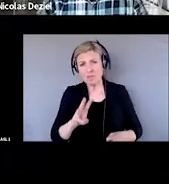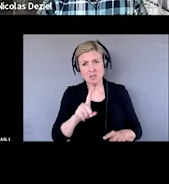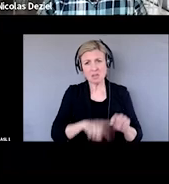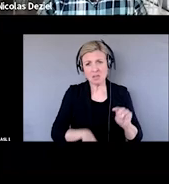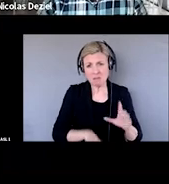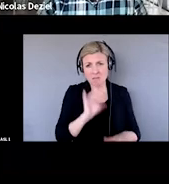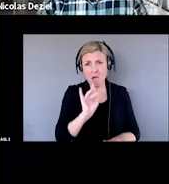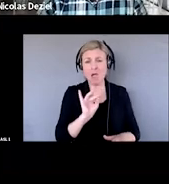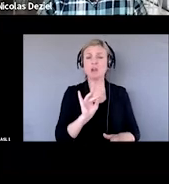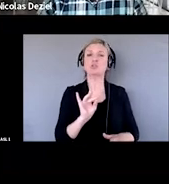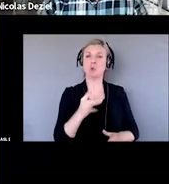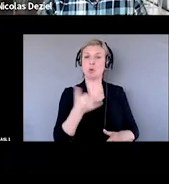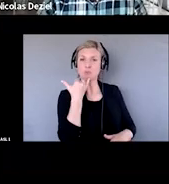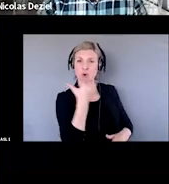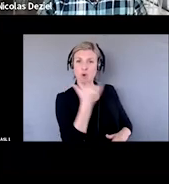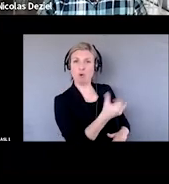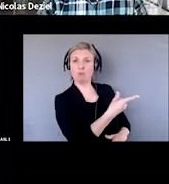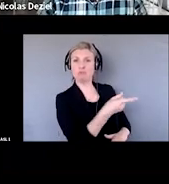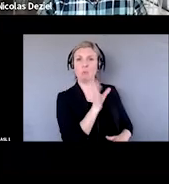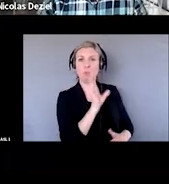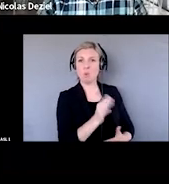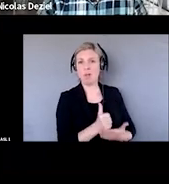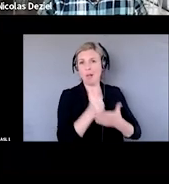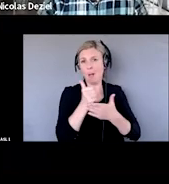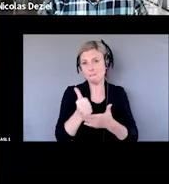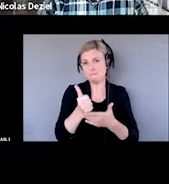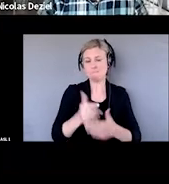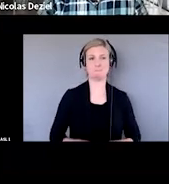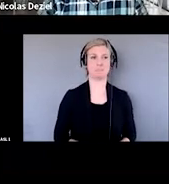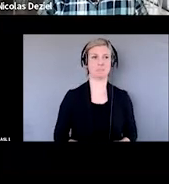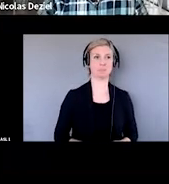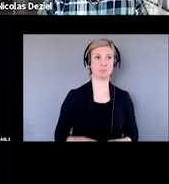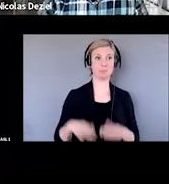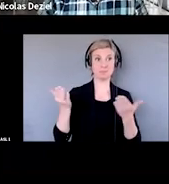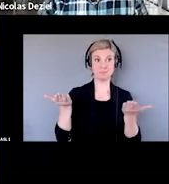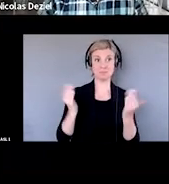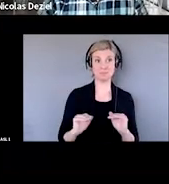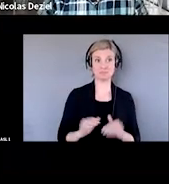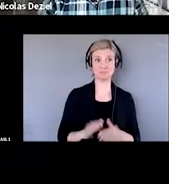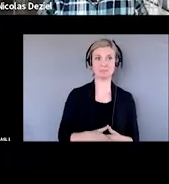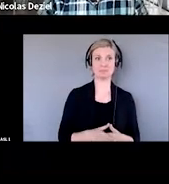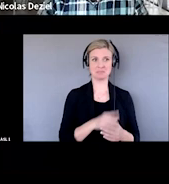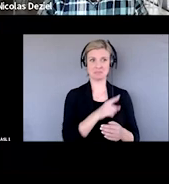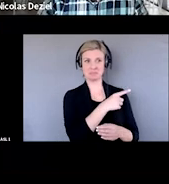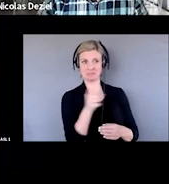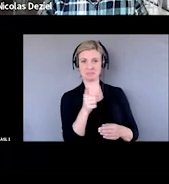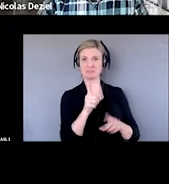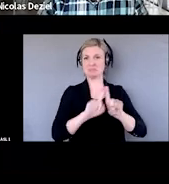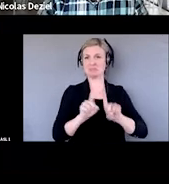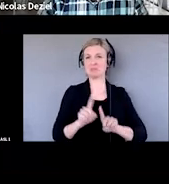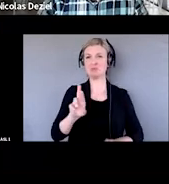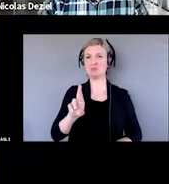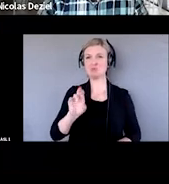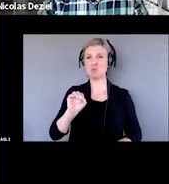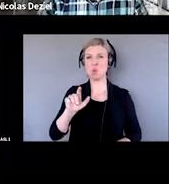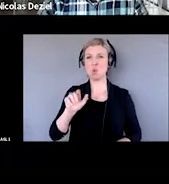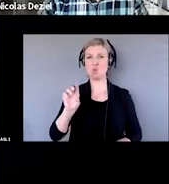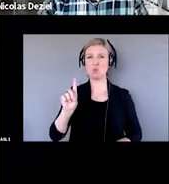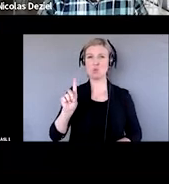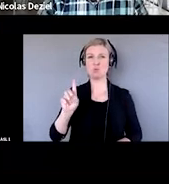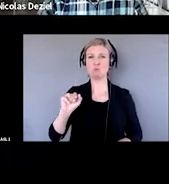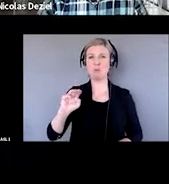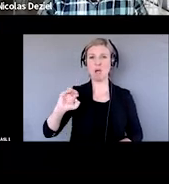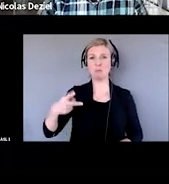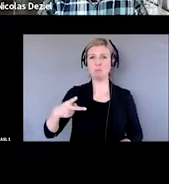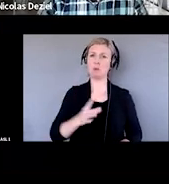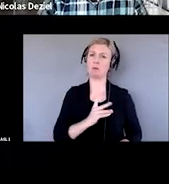to answer questions on that. We have roadmaps. So again, very popular tools we have here on the CIPO website.